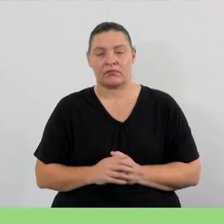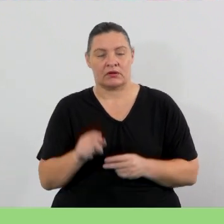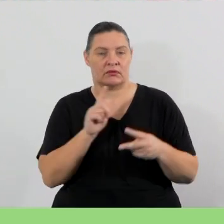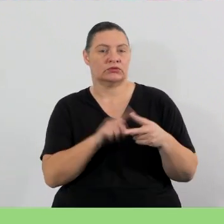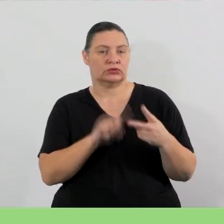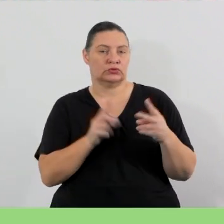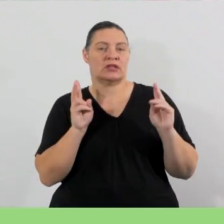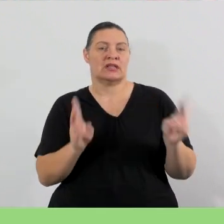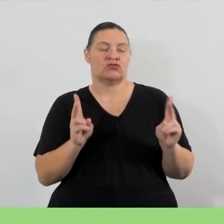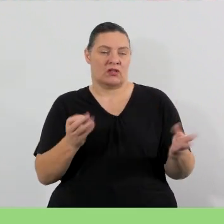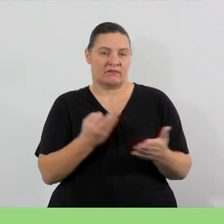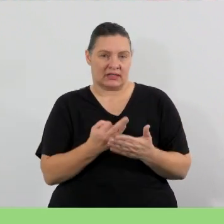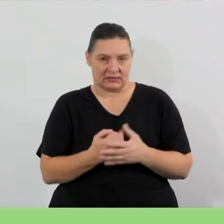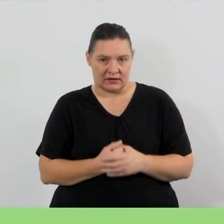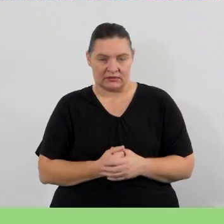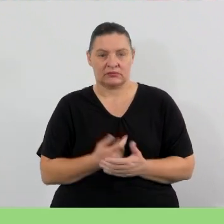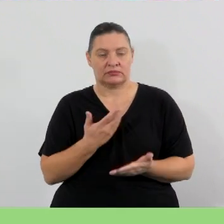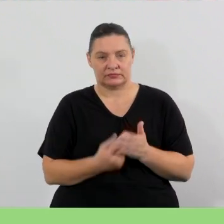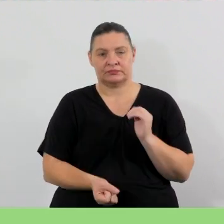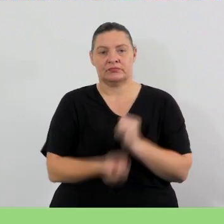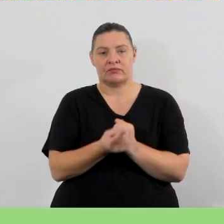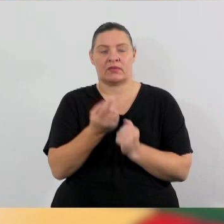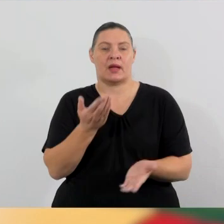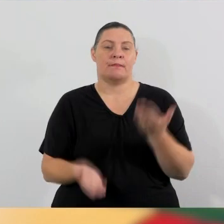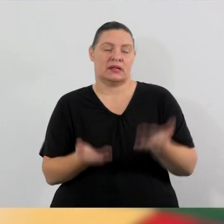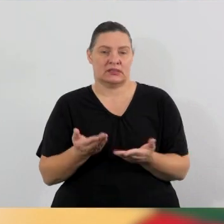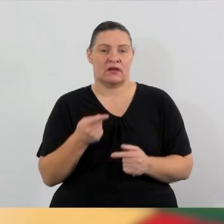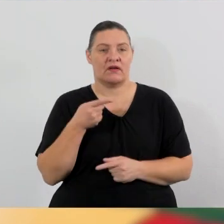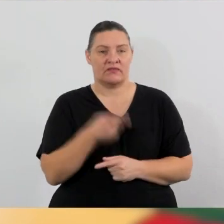So these are the 2 natural factors that could cause an